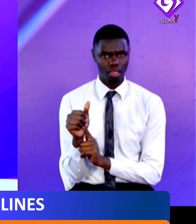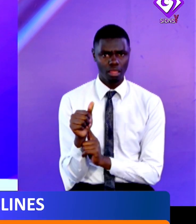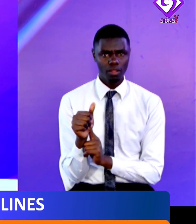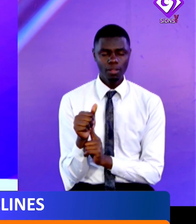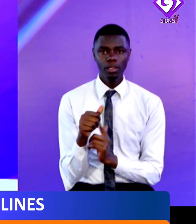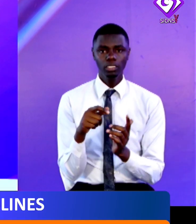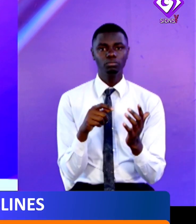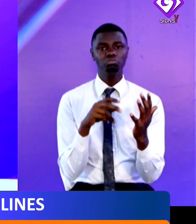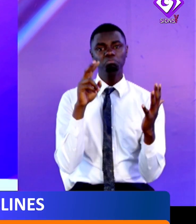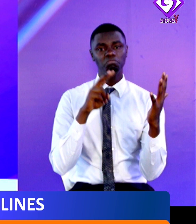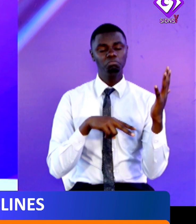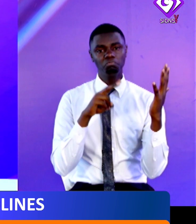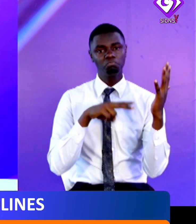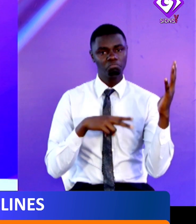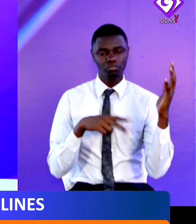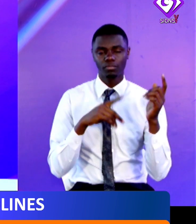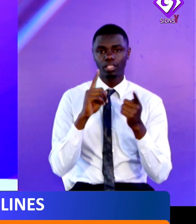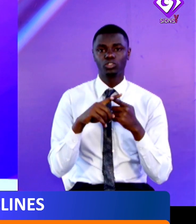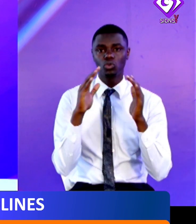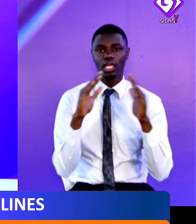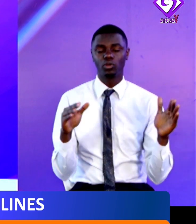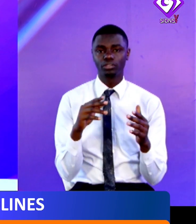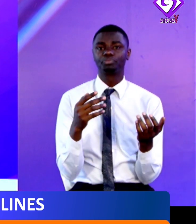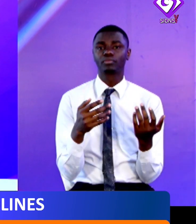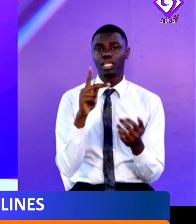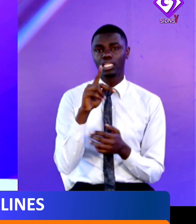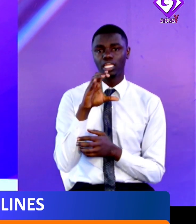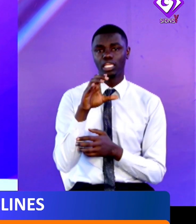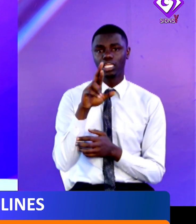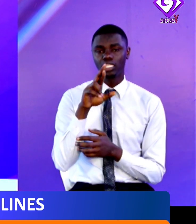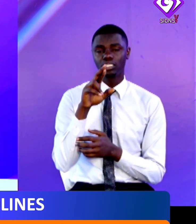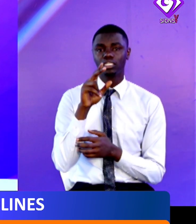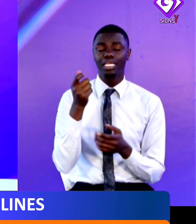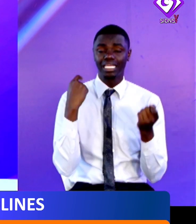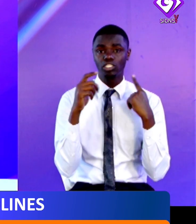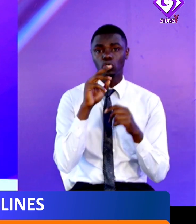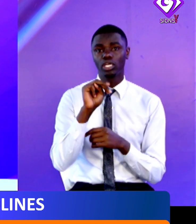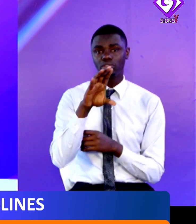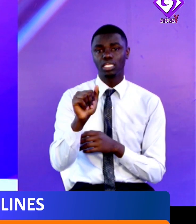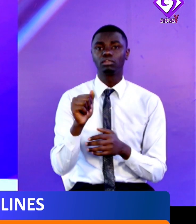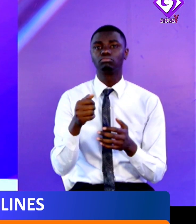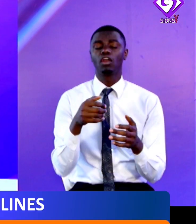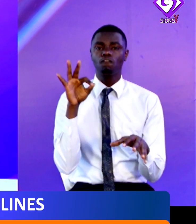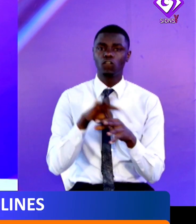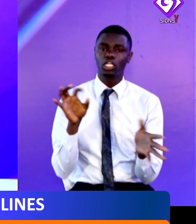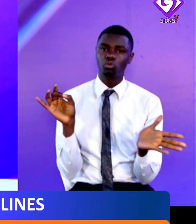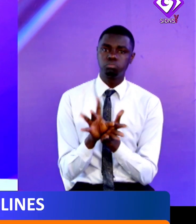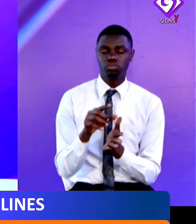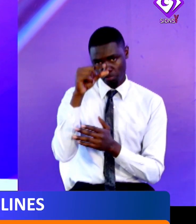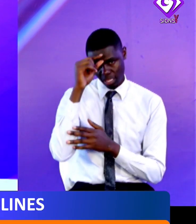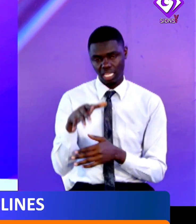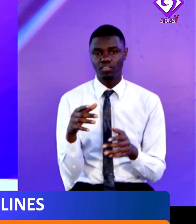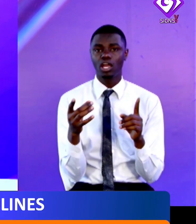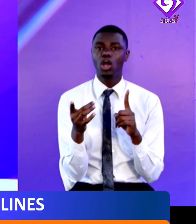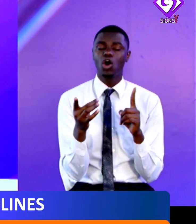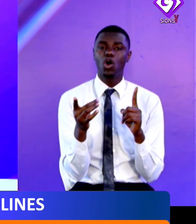read out to the House. Kericho MCAs for the second time voted to impeach the county boss on August 15th.